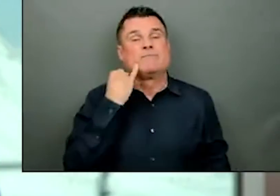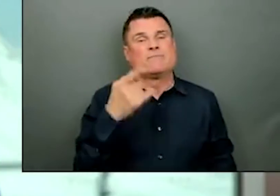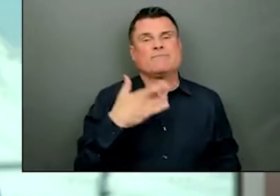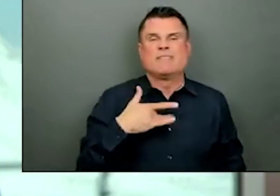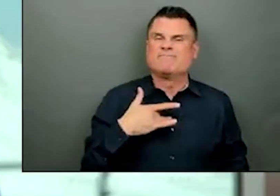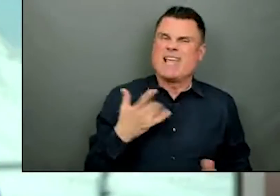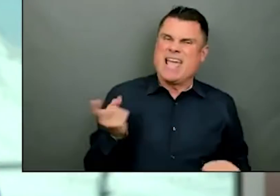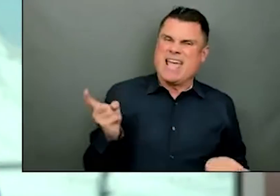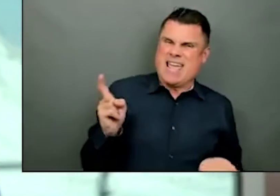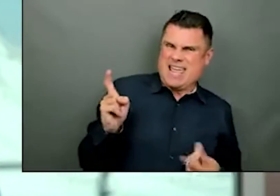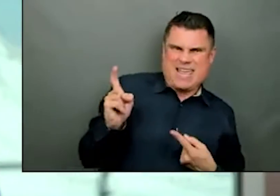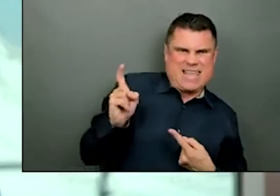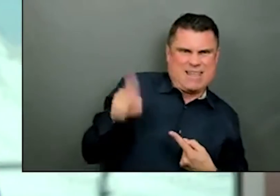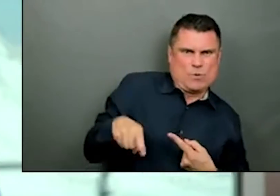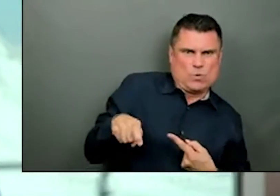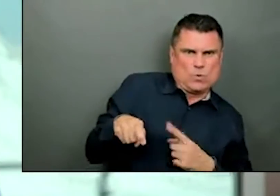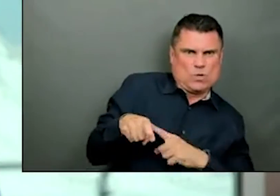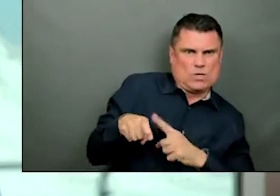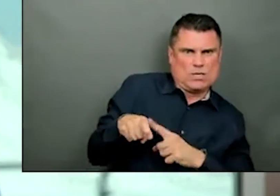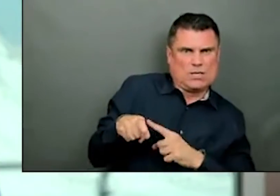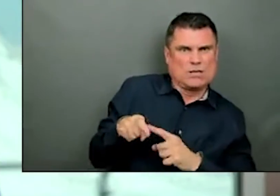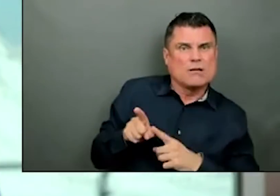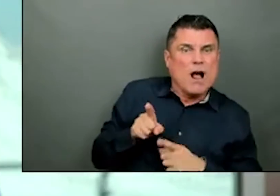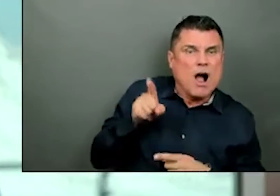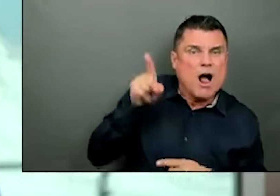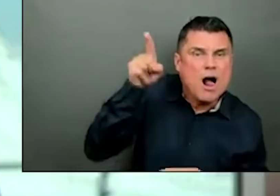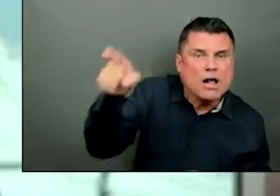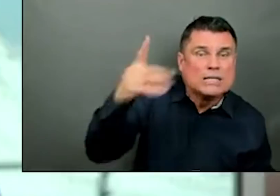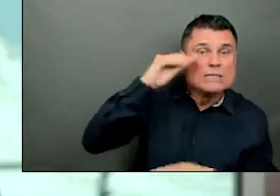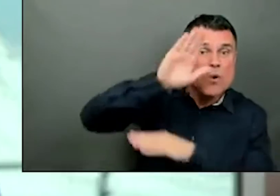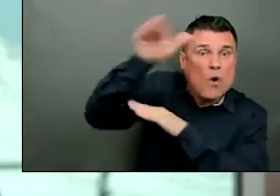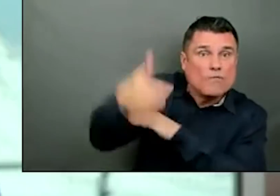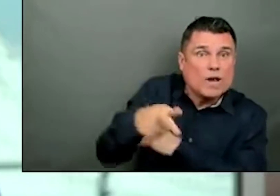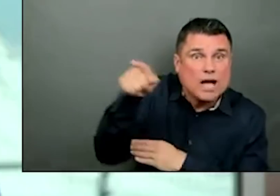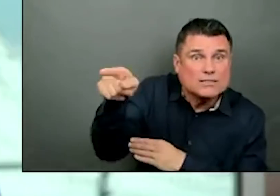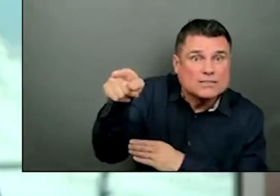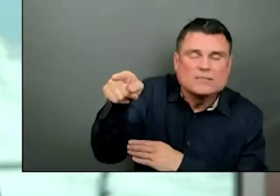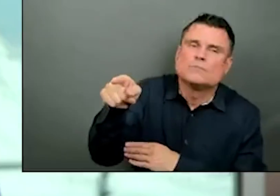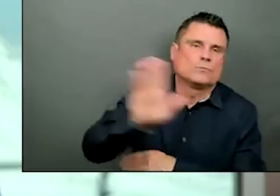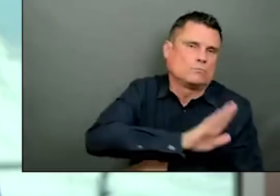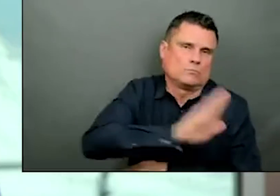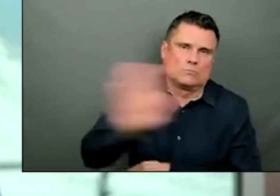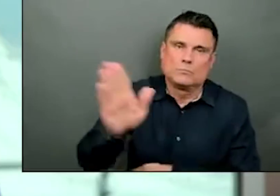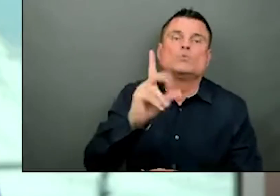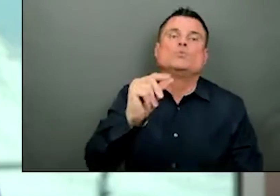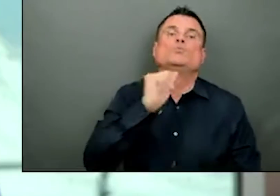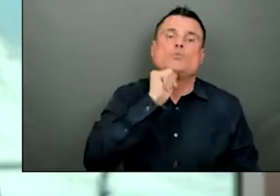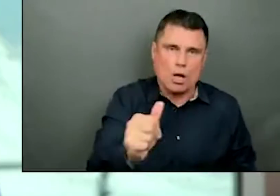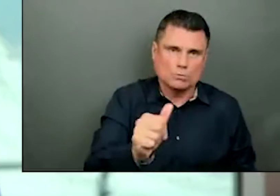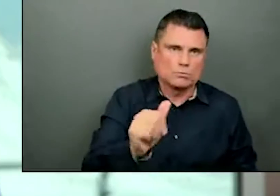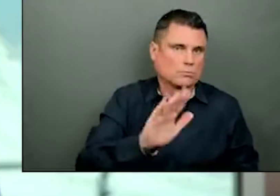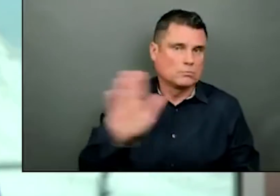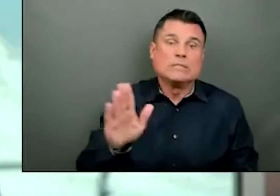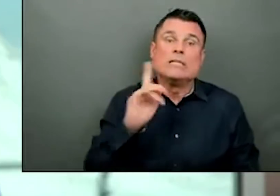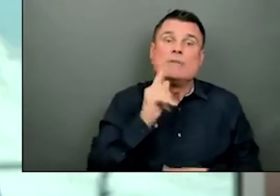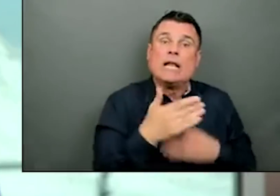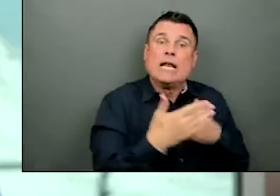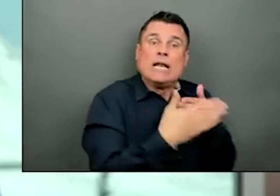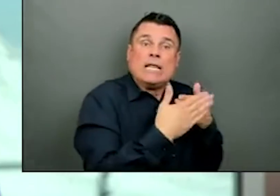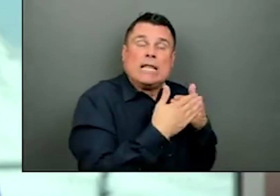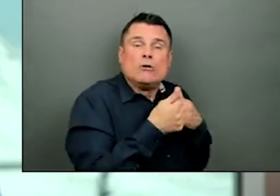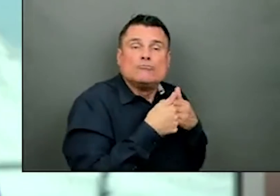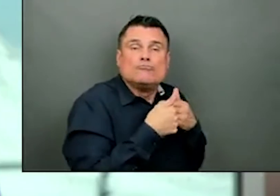you need a break, go to a local campground. Stay in a local hotel. Staying local will support our